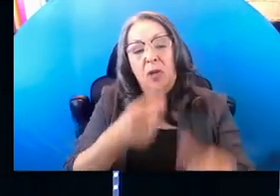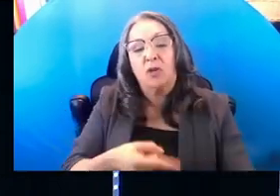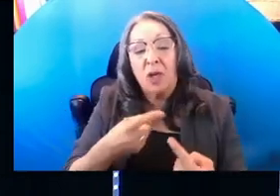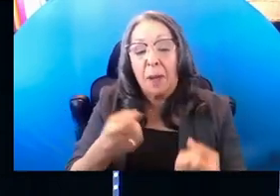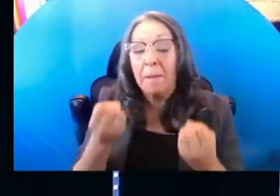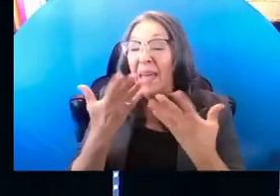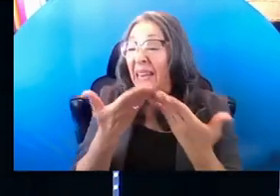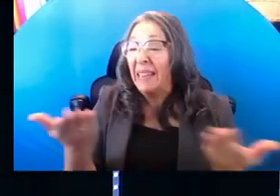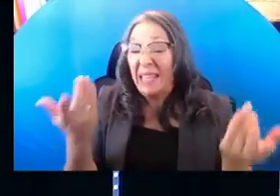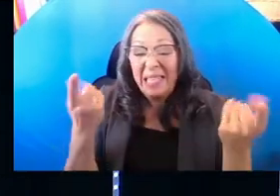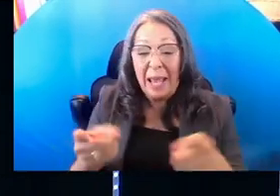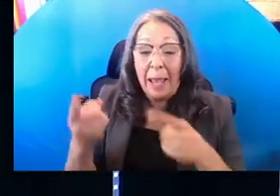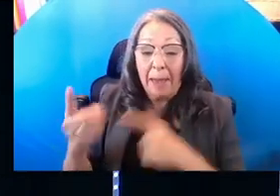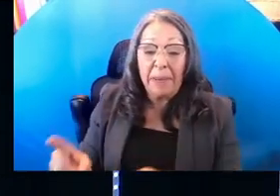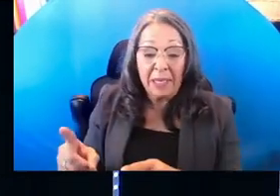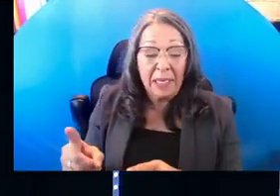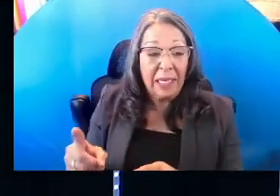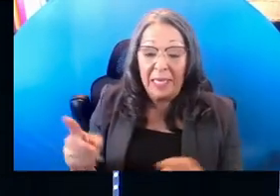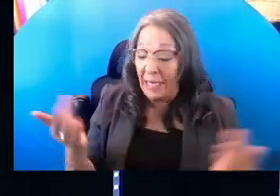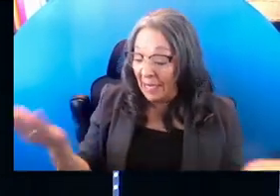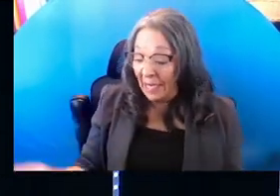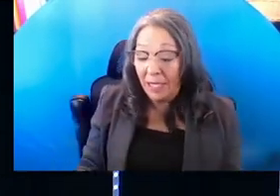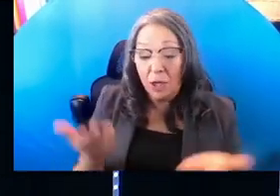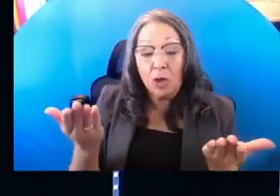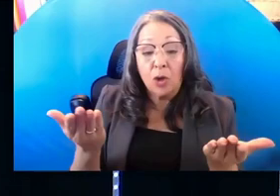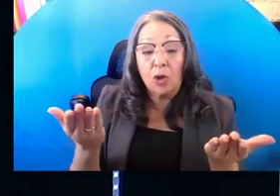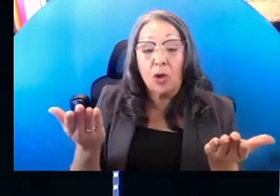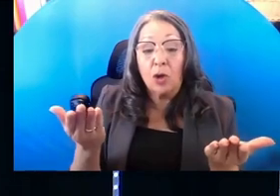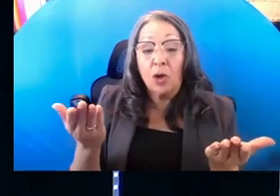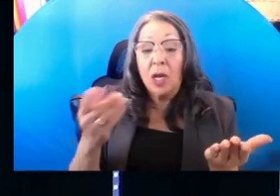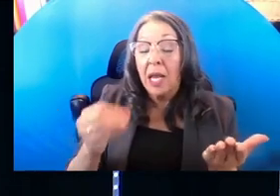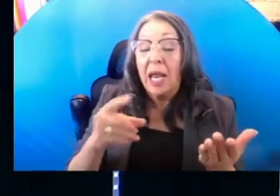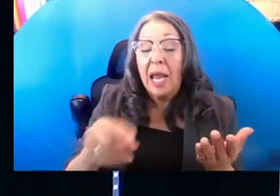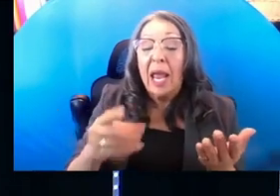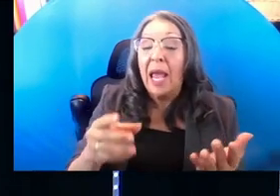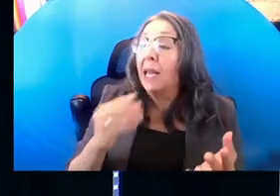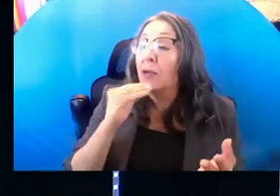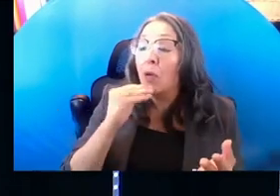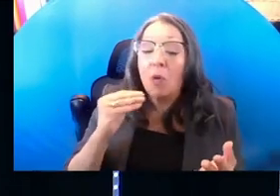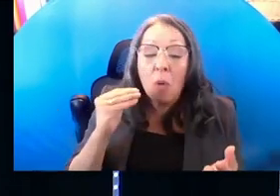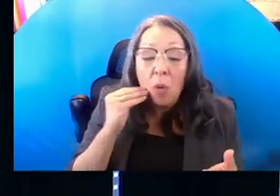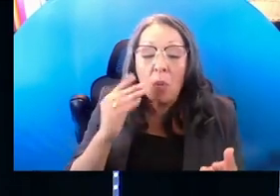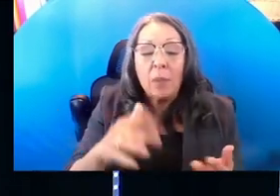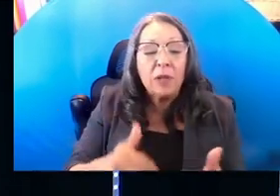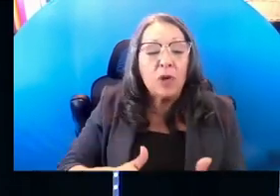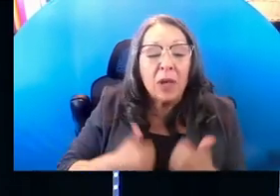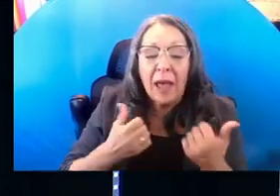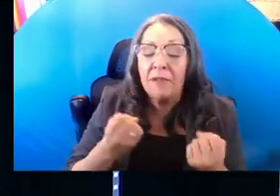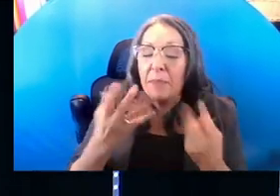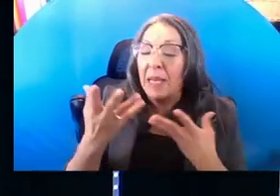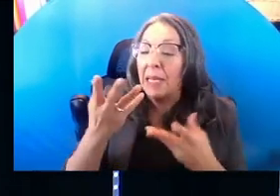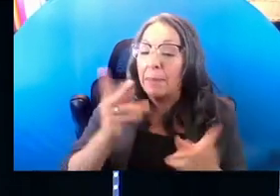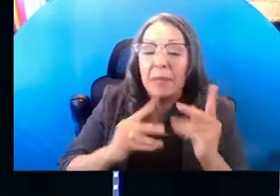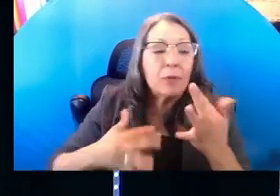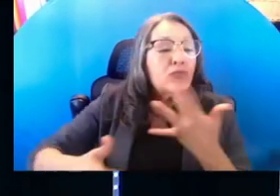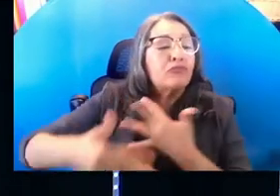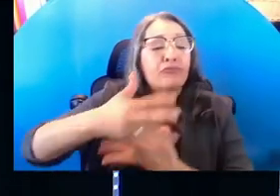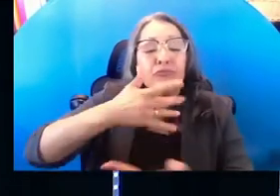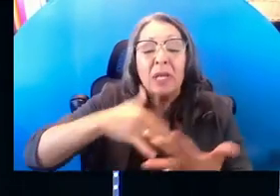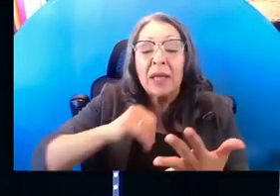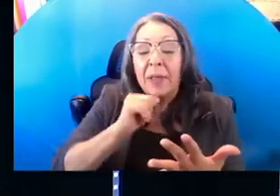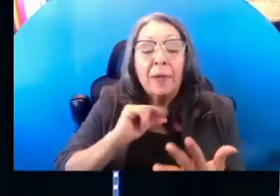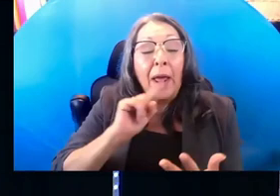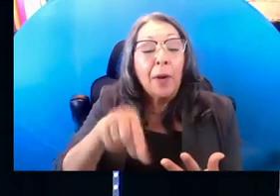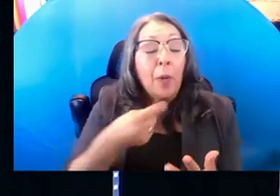now. There's all these people in your lives, in your homes. They're not there for nothing. They're not just there to be there,